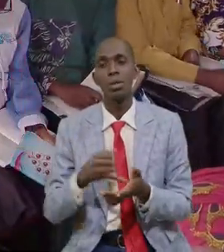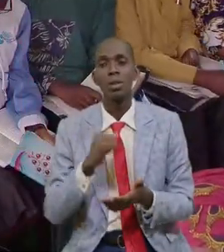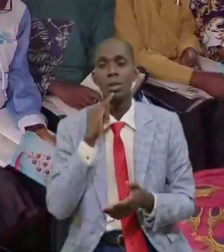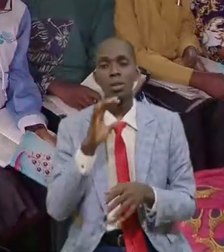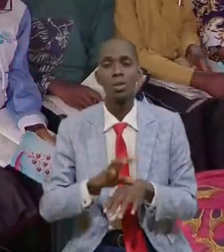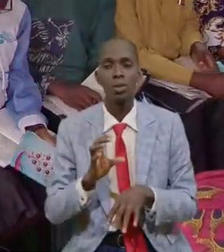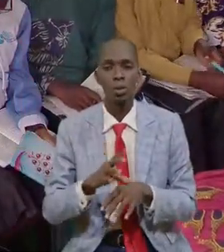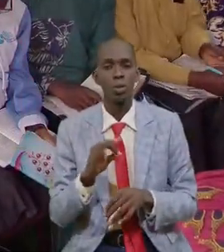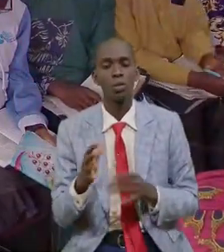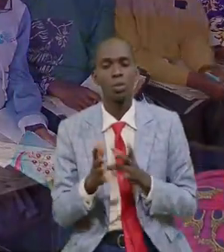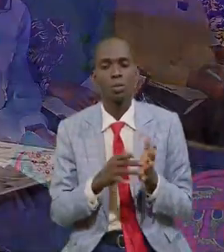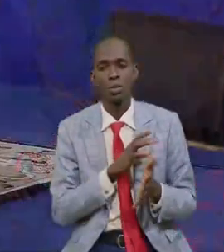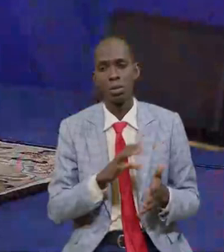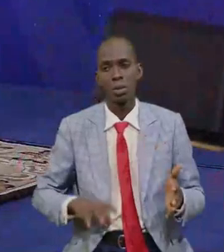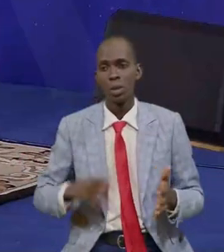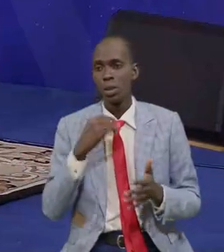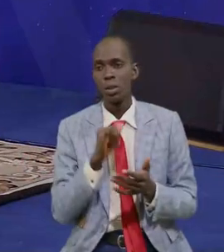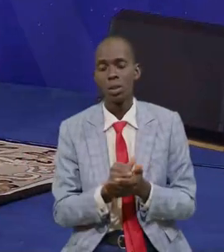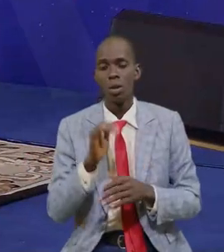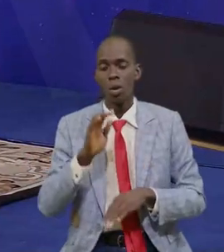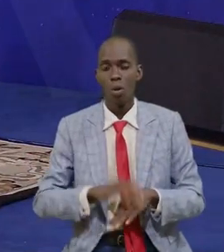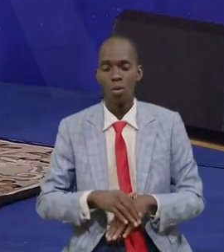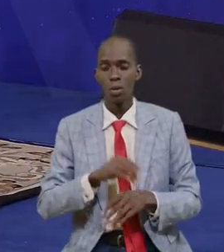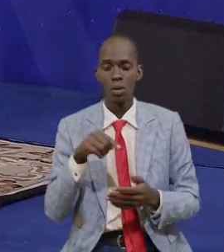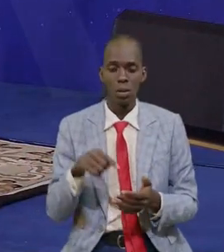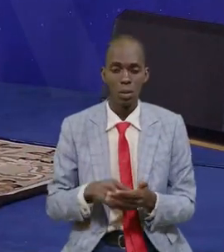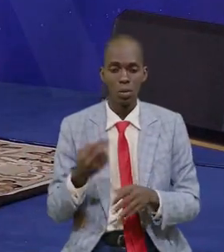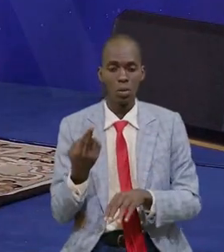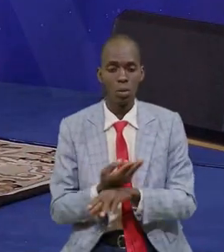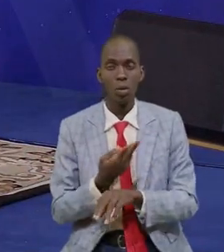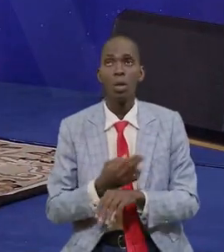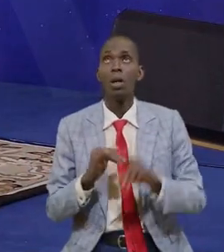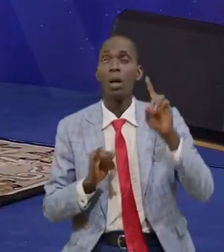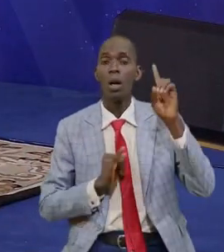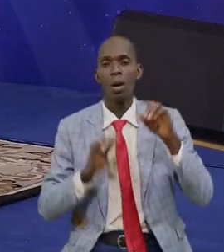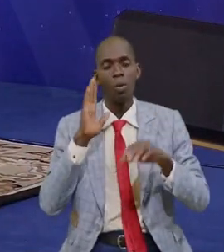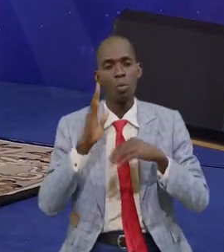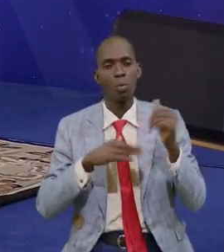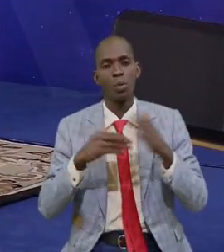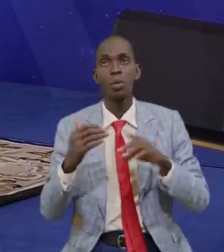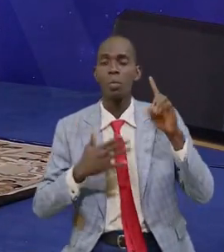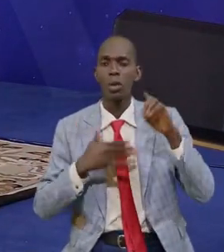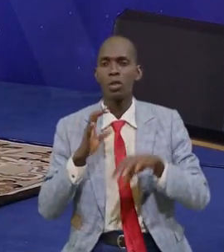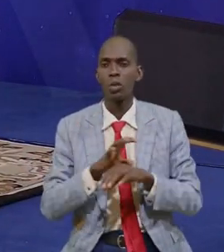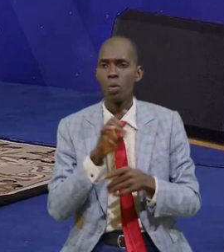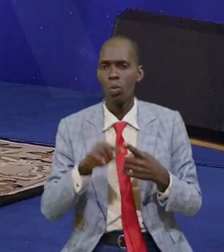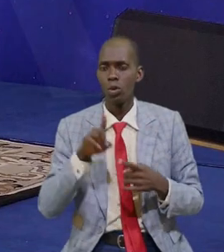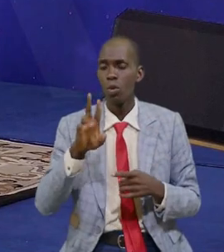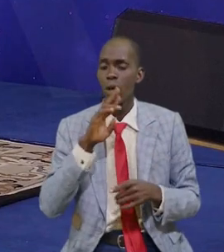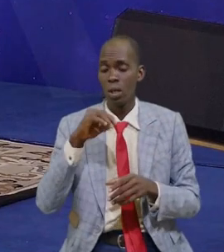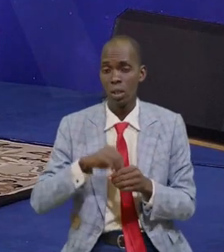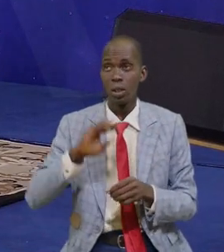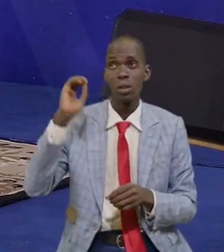he says, upon this rock I'll build my church. And when you are in grace, you understand this is his